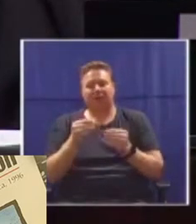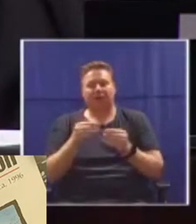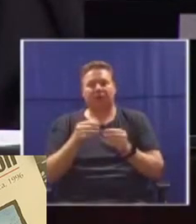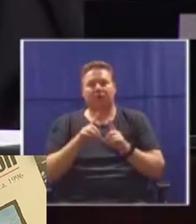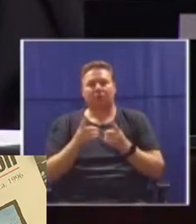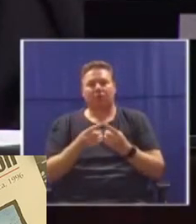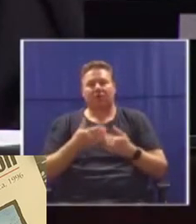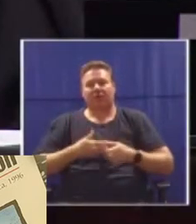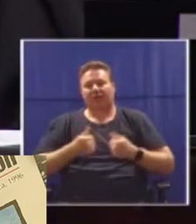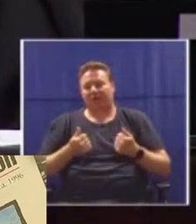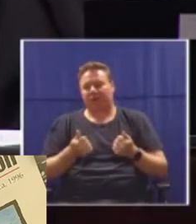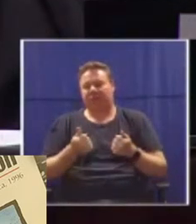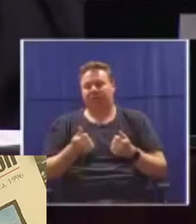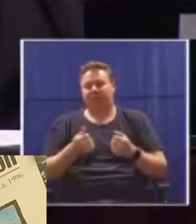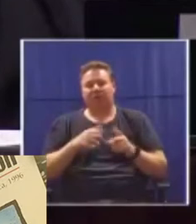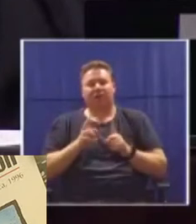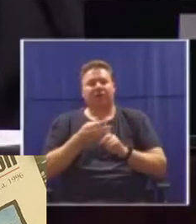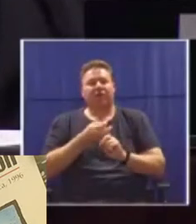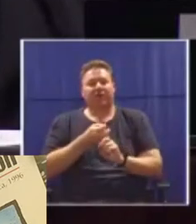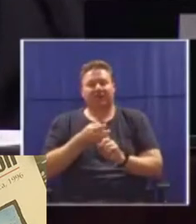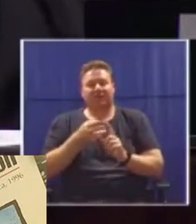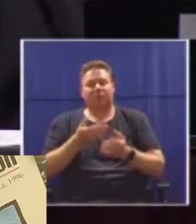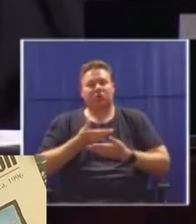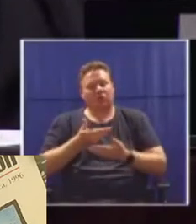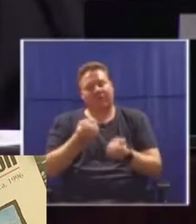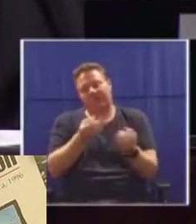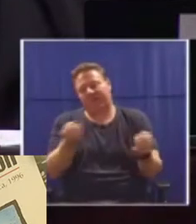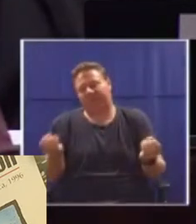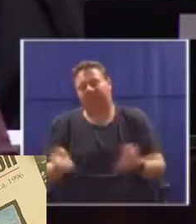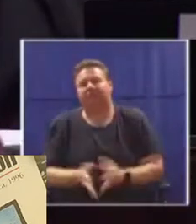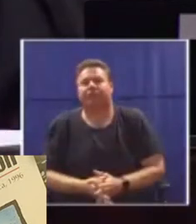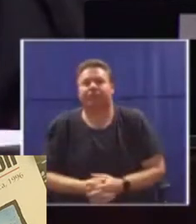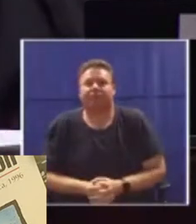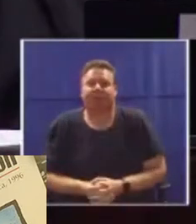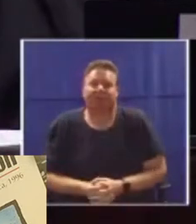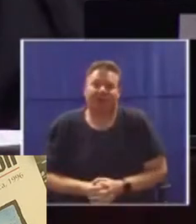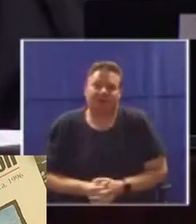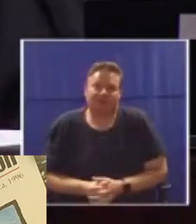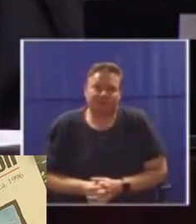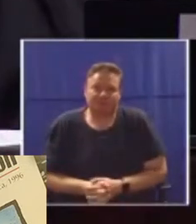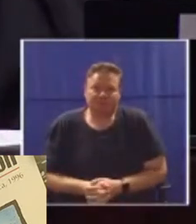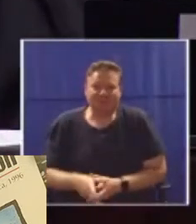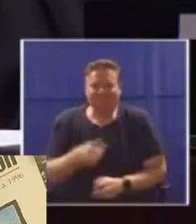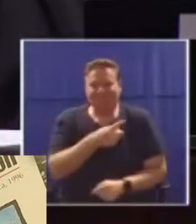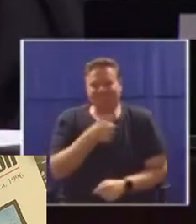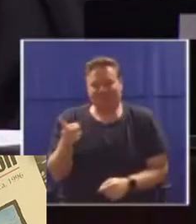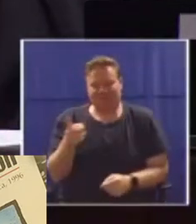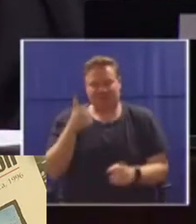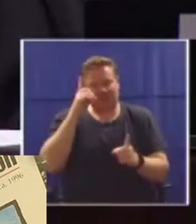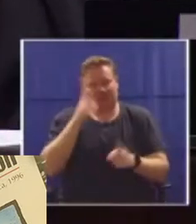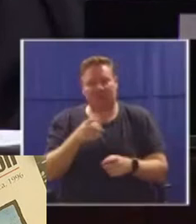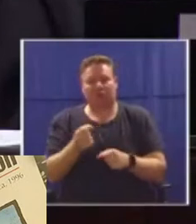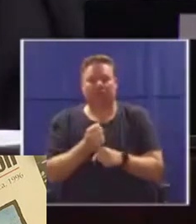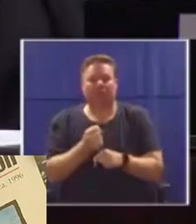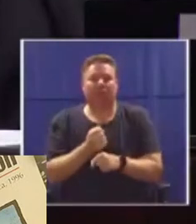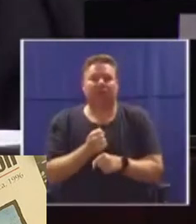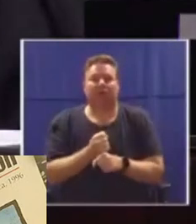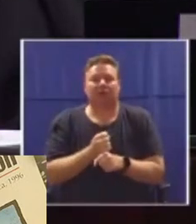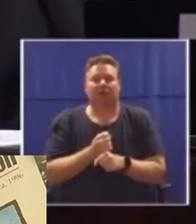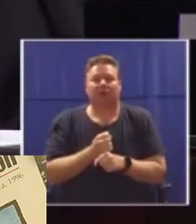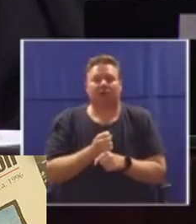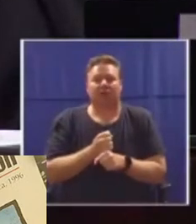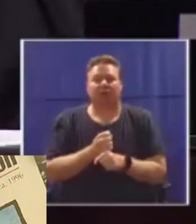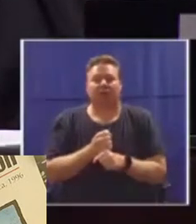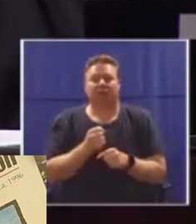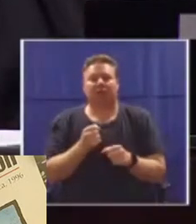certain services to victims of domestic violence. These are decisive measures to strengthen the fight against